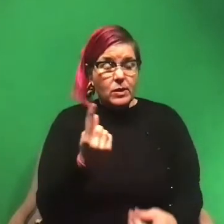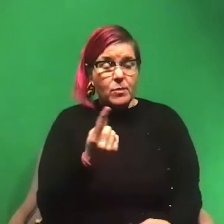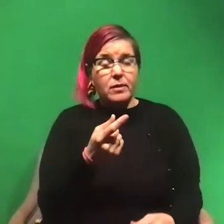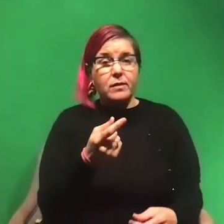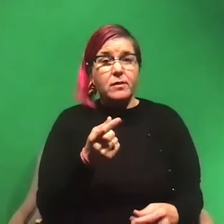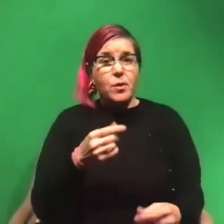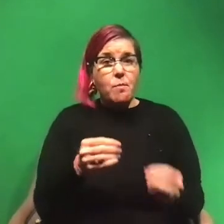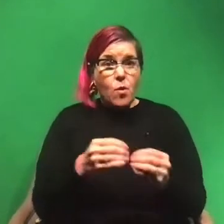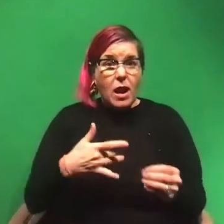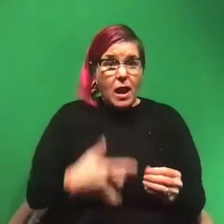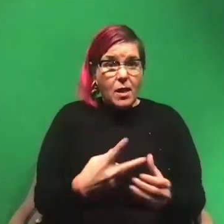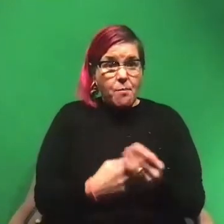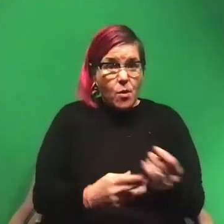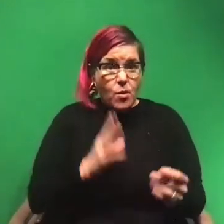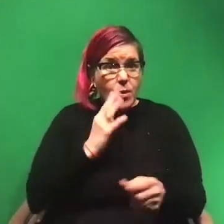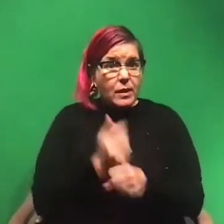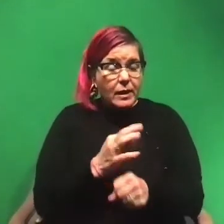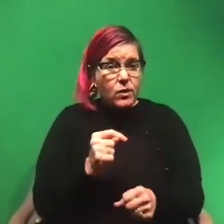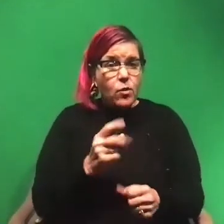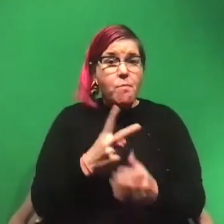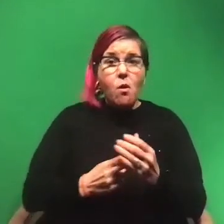more likely to both get it or both not get it?